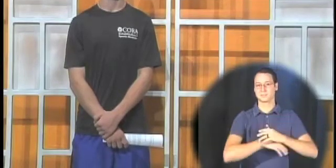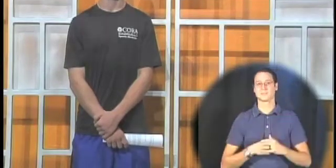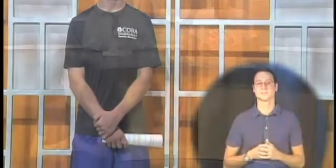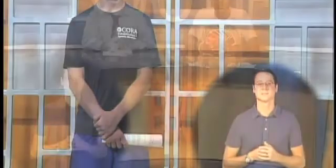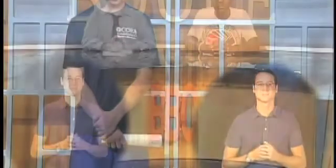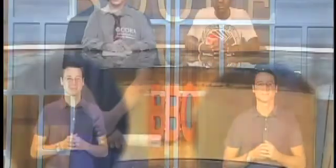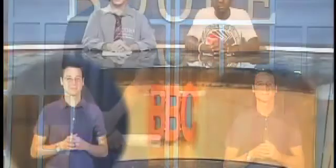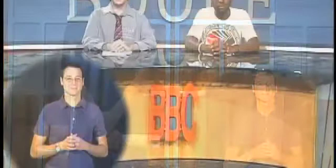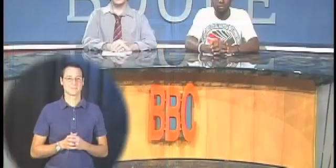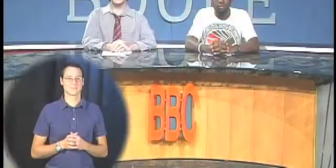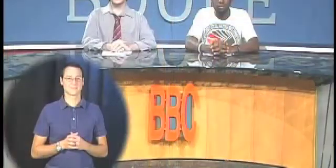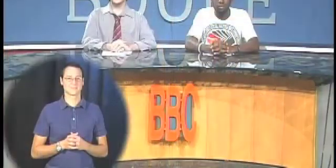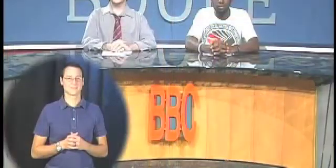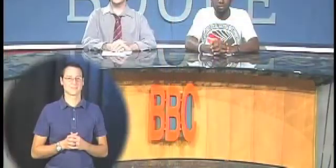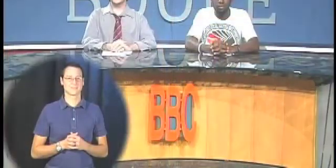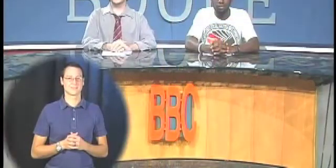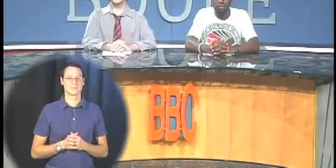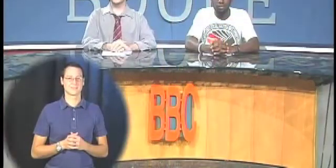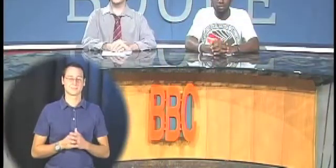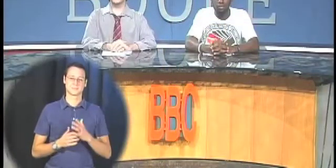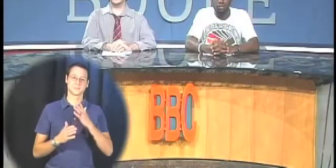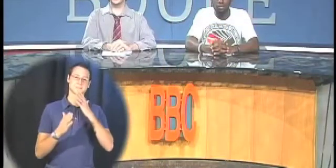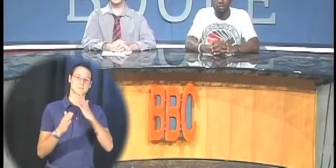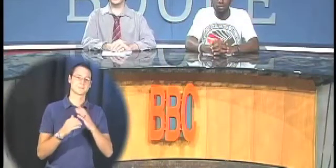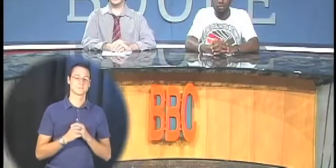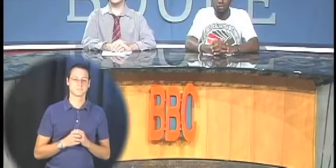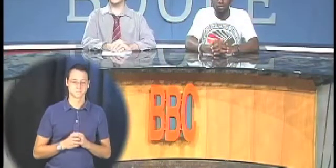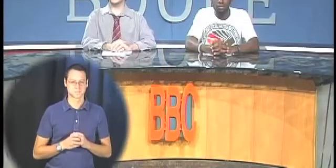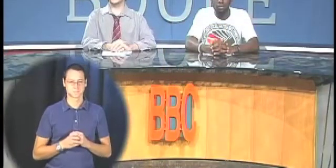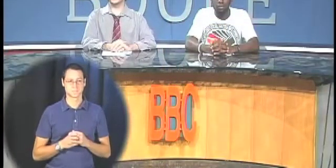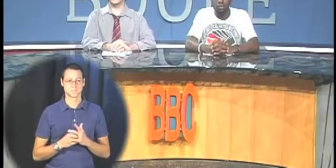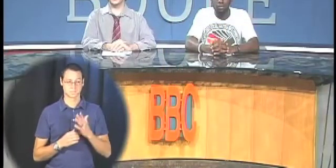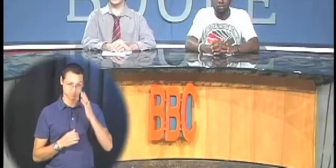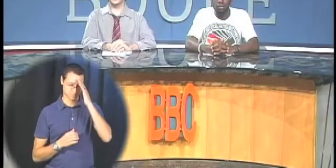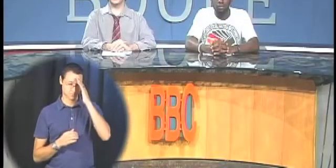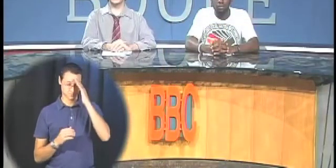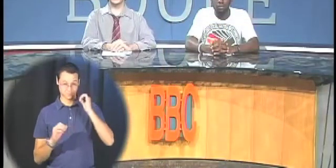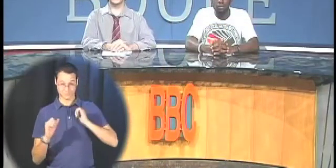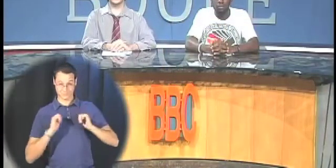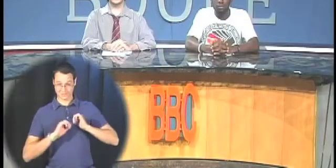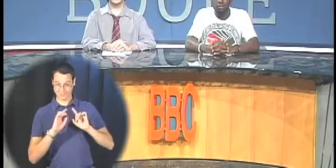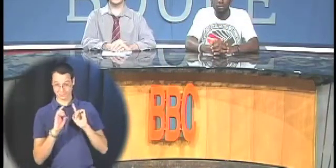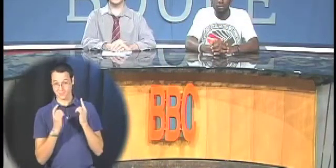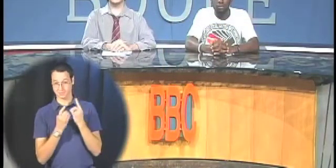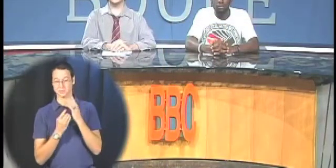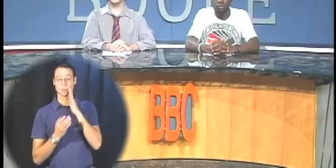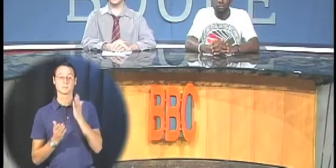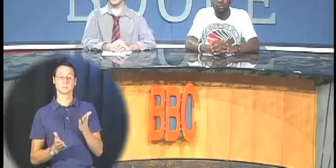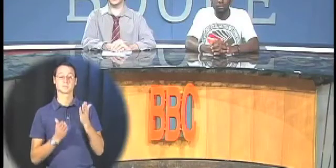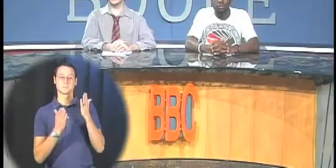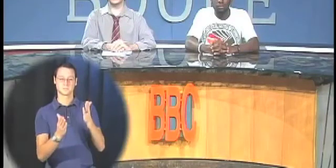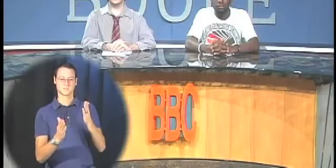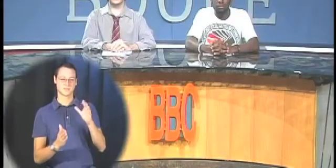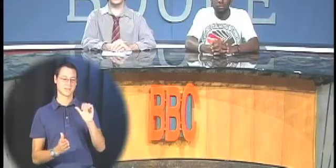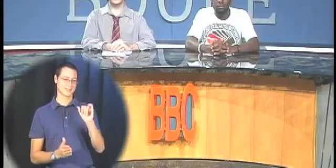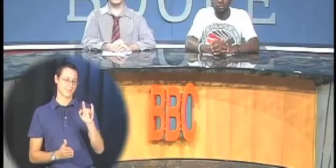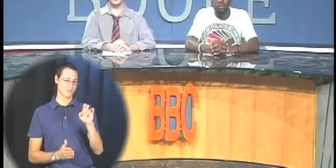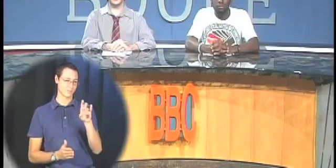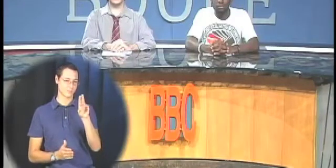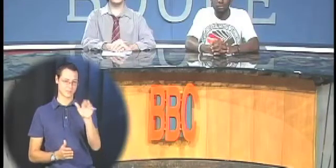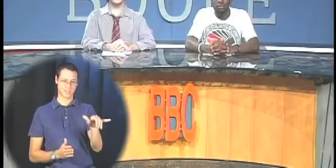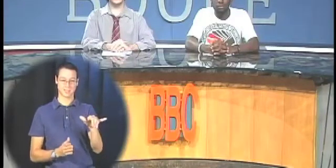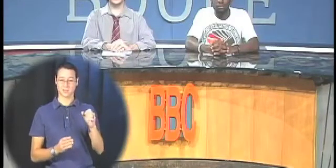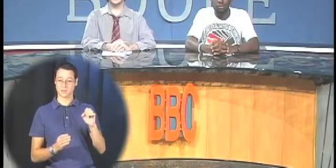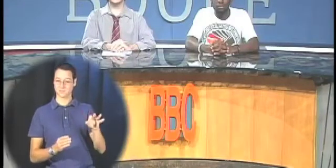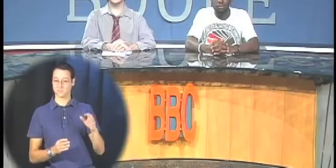desk. Thank you, Nick. The award-winning Boone High School Theater Department will present the play Anatomy of Grey on October